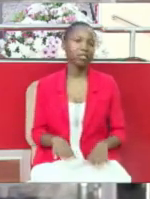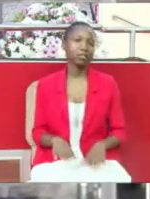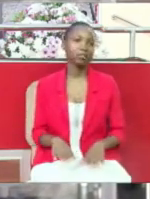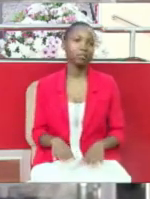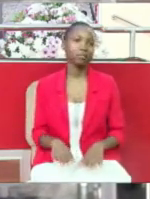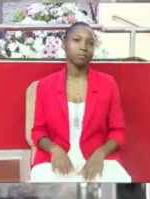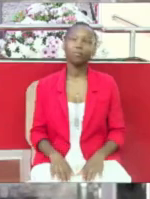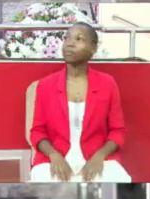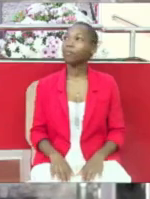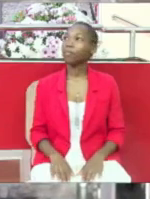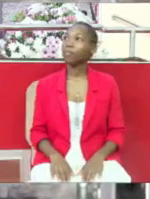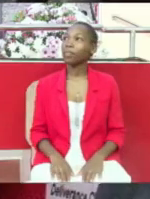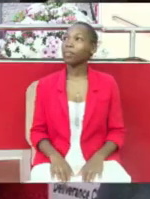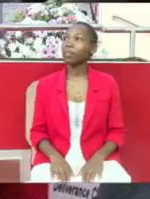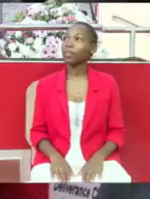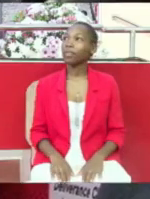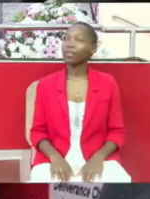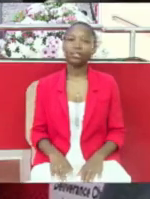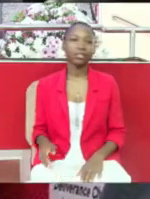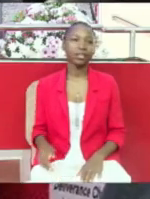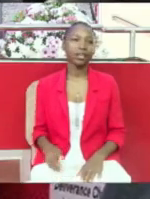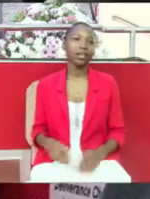wako kazi utahurio utajua umechukuliwa na nani.